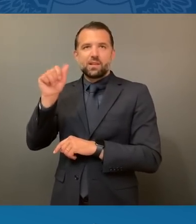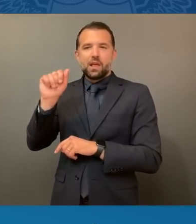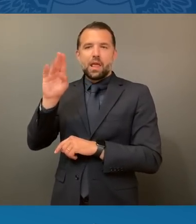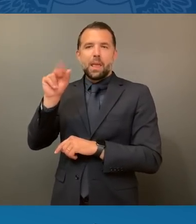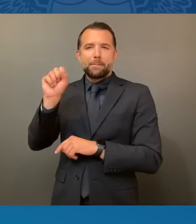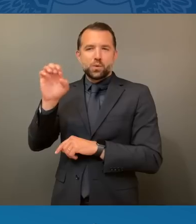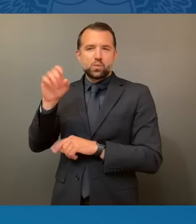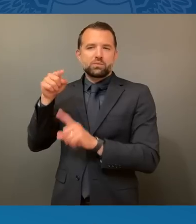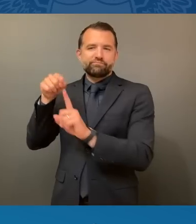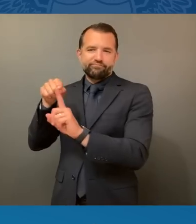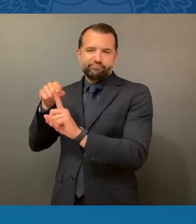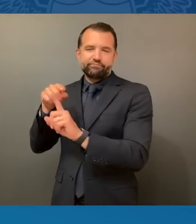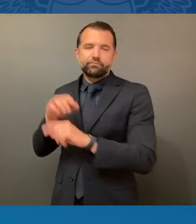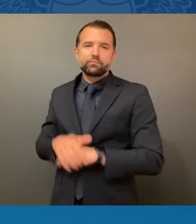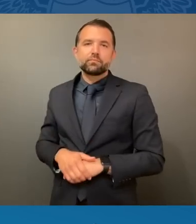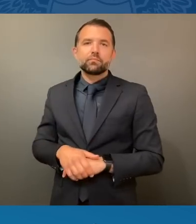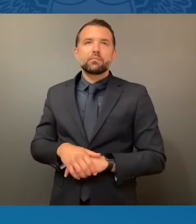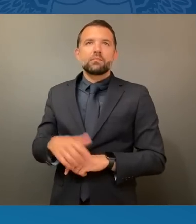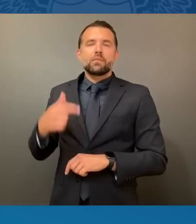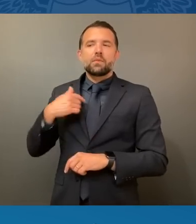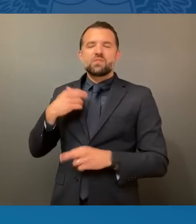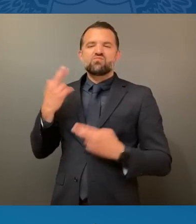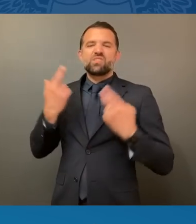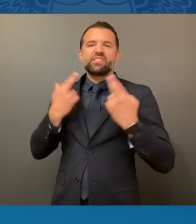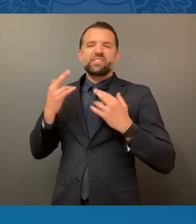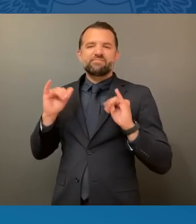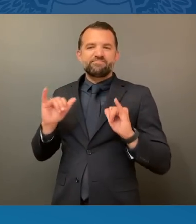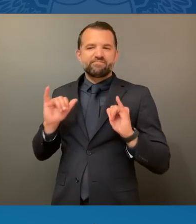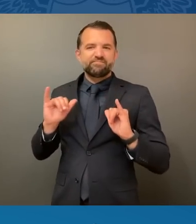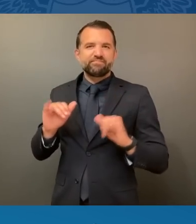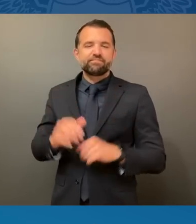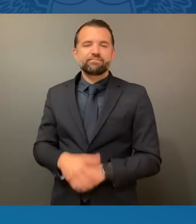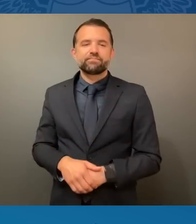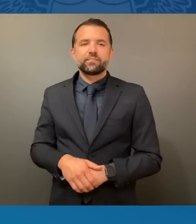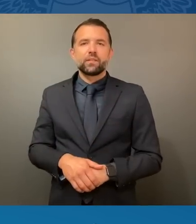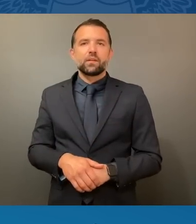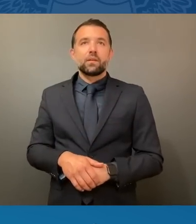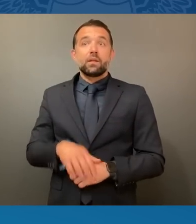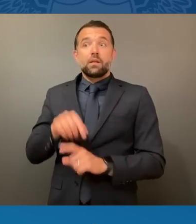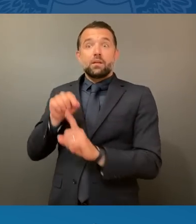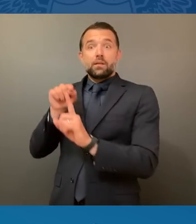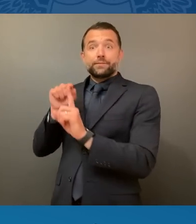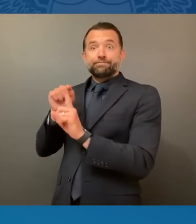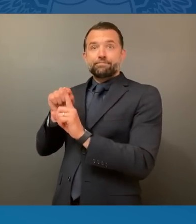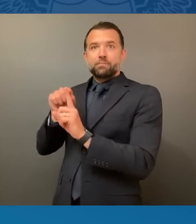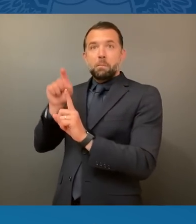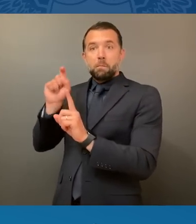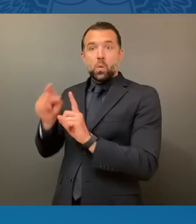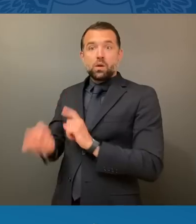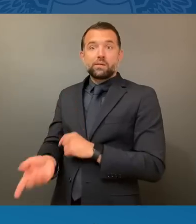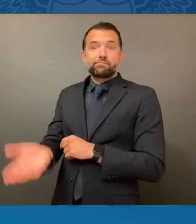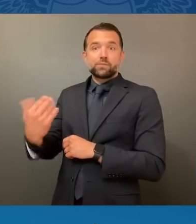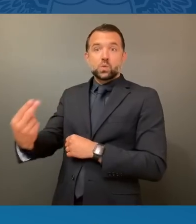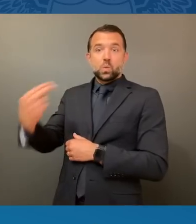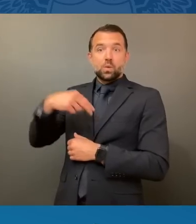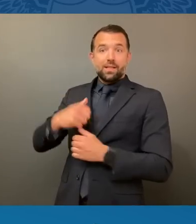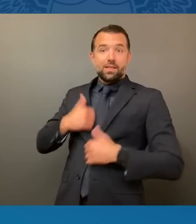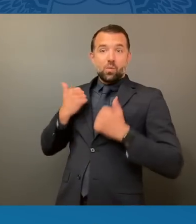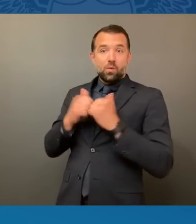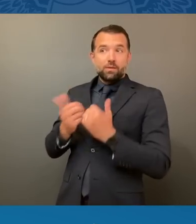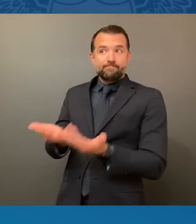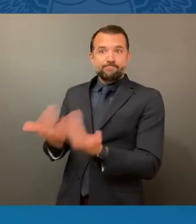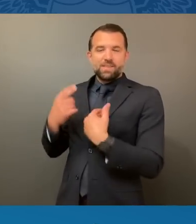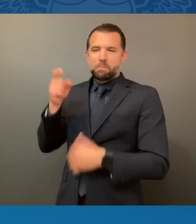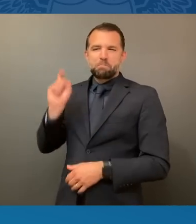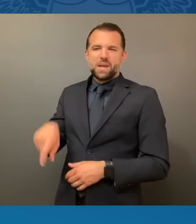And when I realized it, I said to her, well, you have to come live with us. And I actually